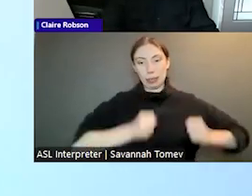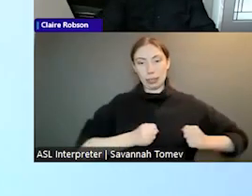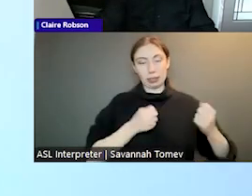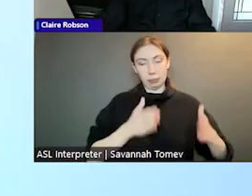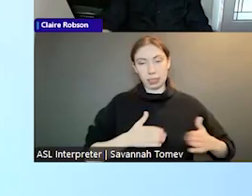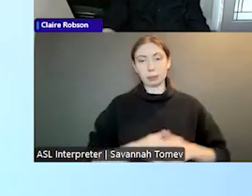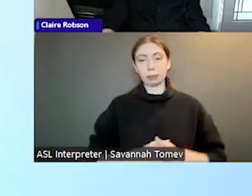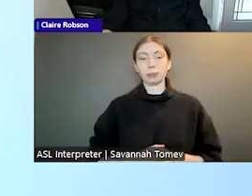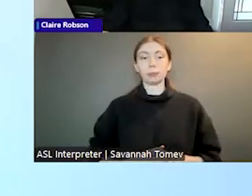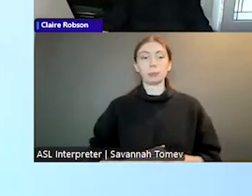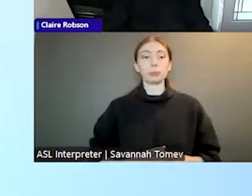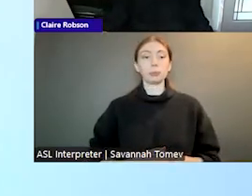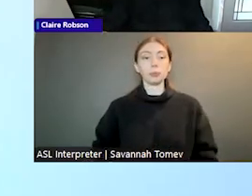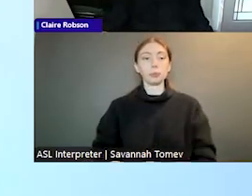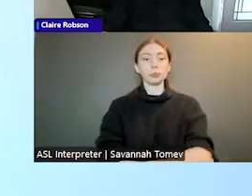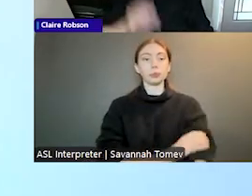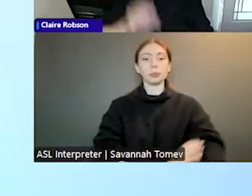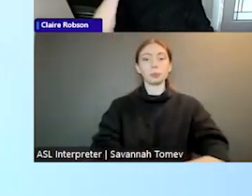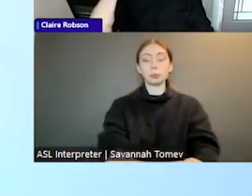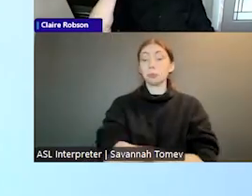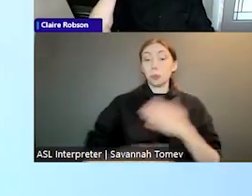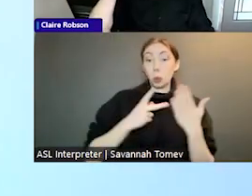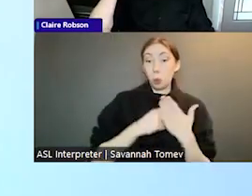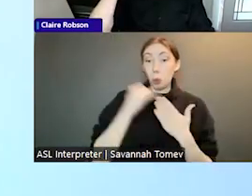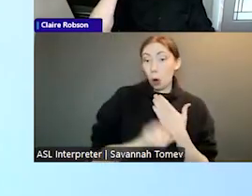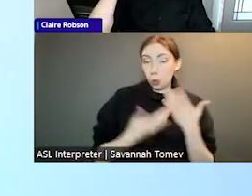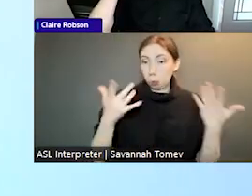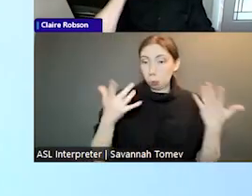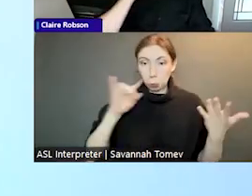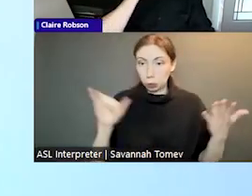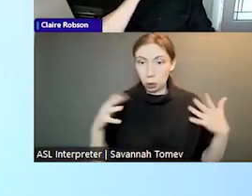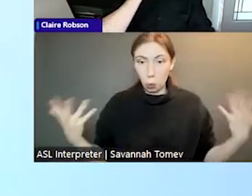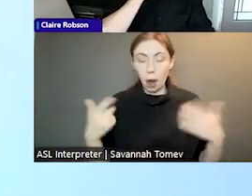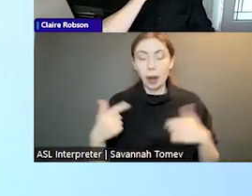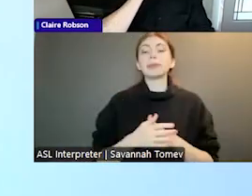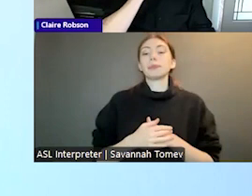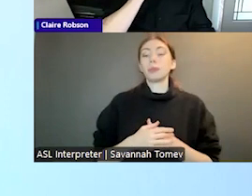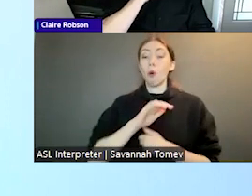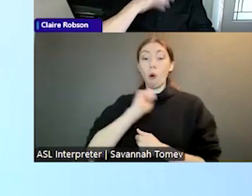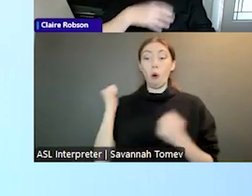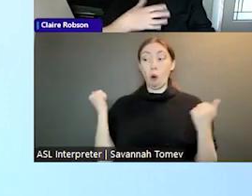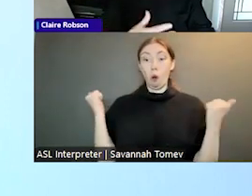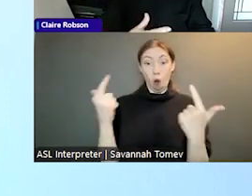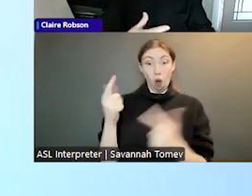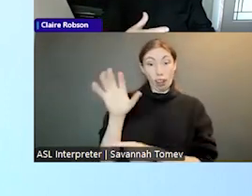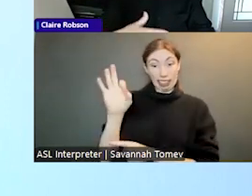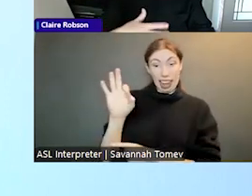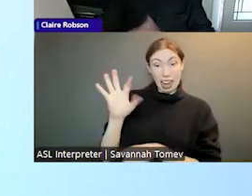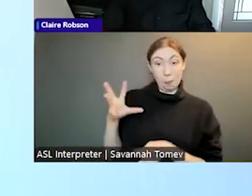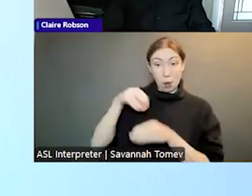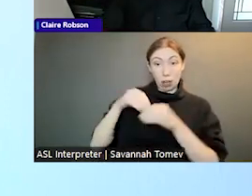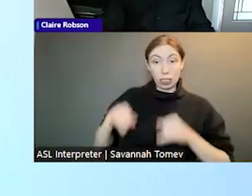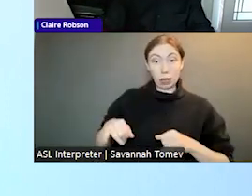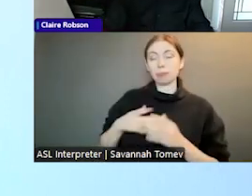So what we did, I conducted at least 2 interviews with all 9 participants. I did all the